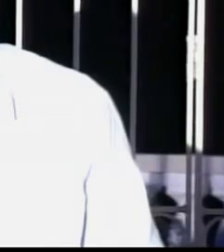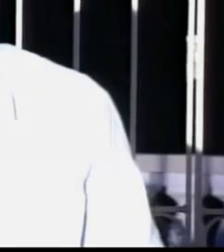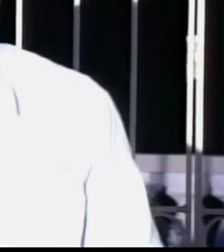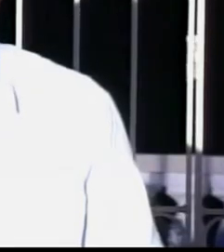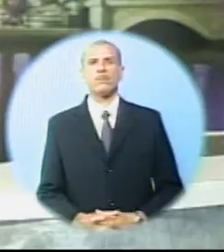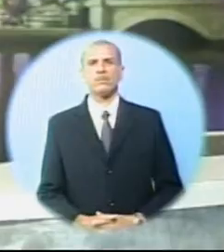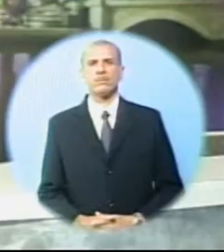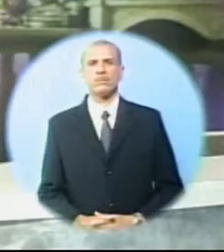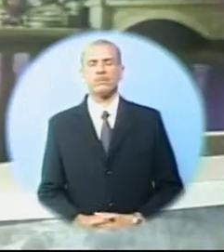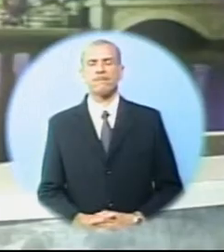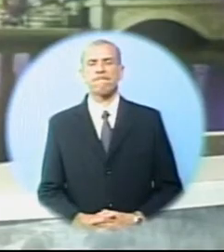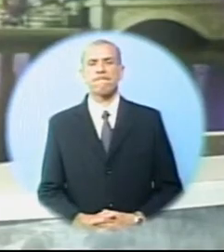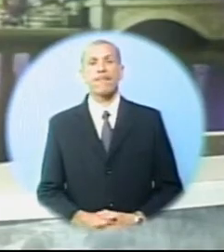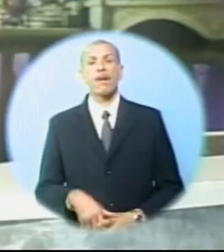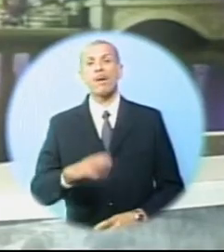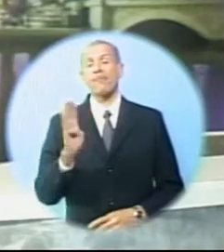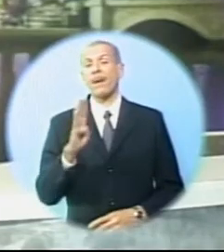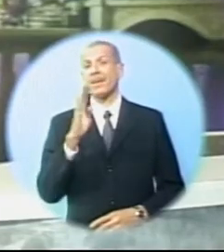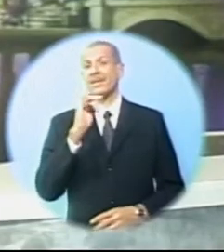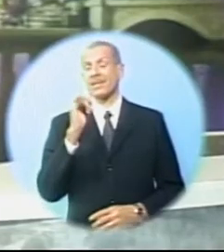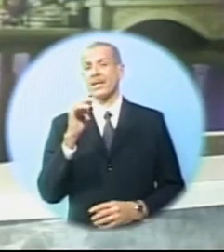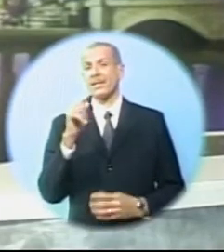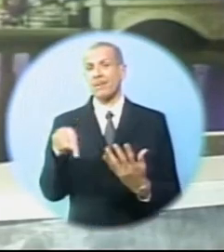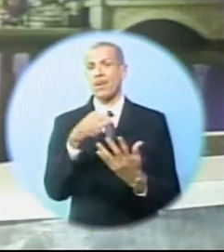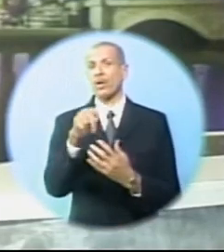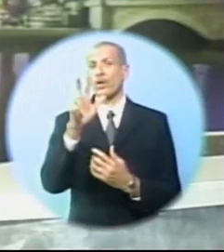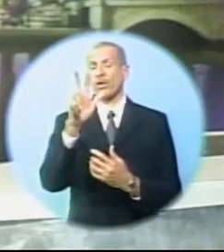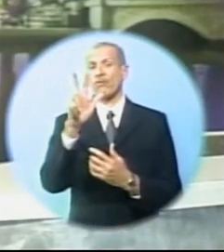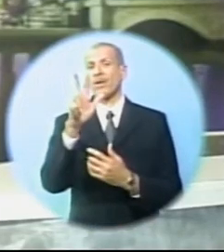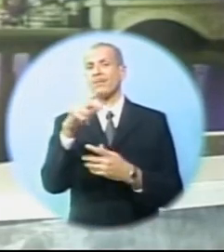our part. Barbados is among the top three